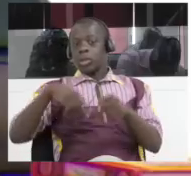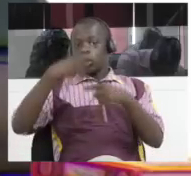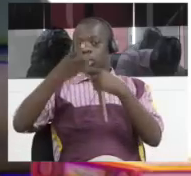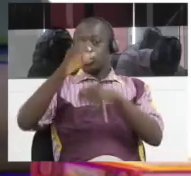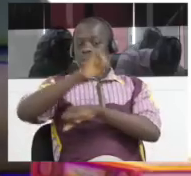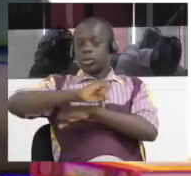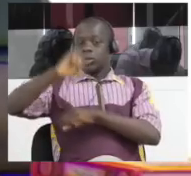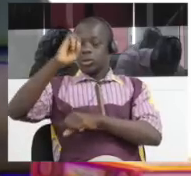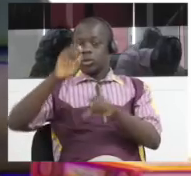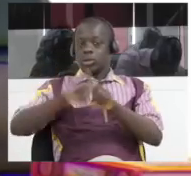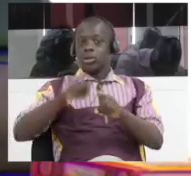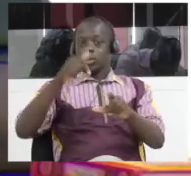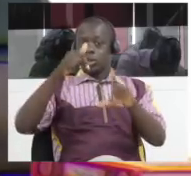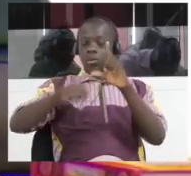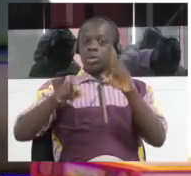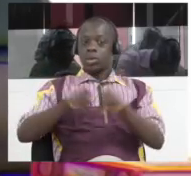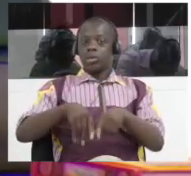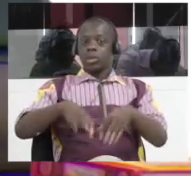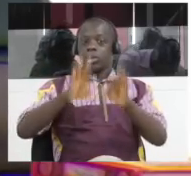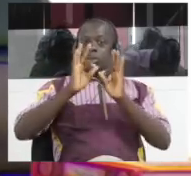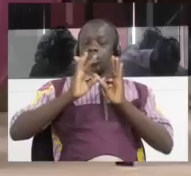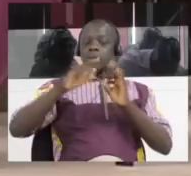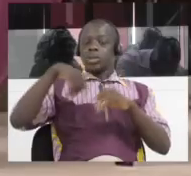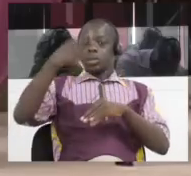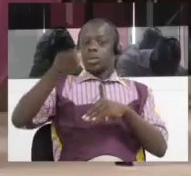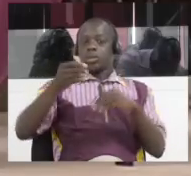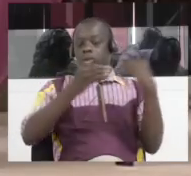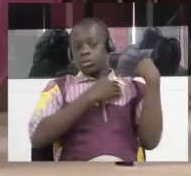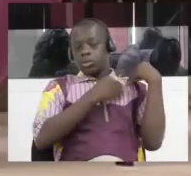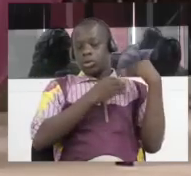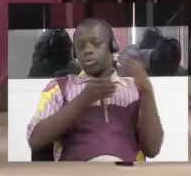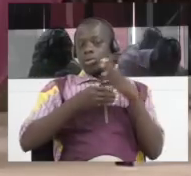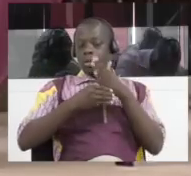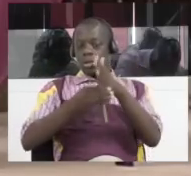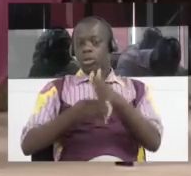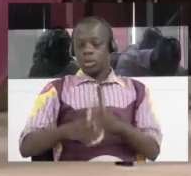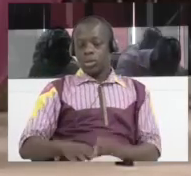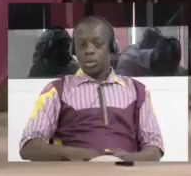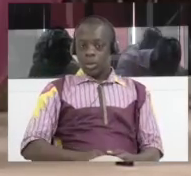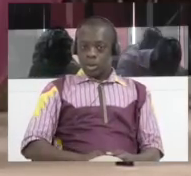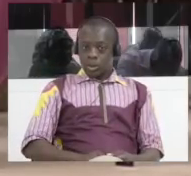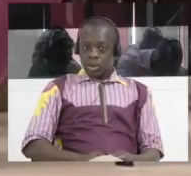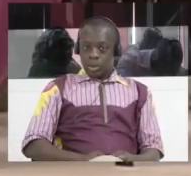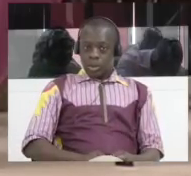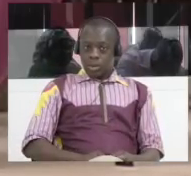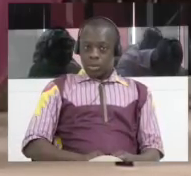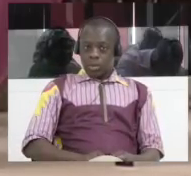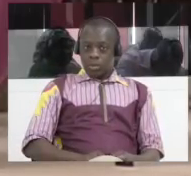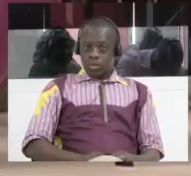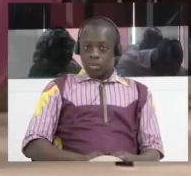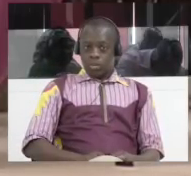commander, the next senior in rank will assume the responsibility of command. They also